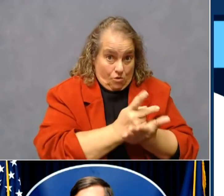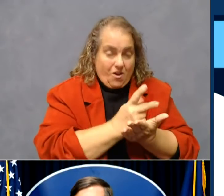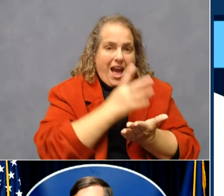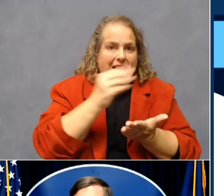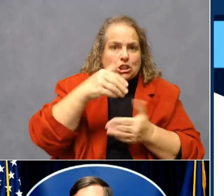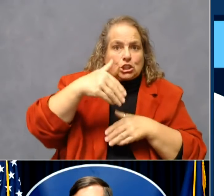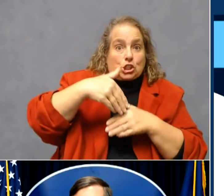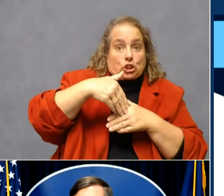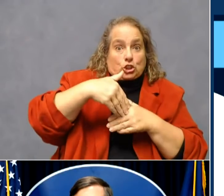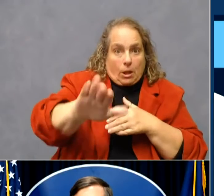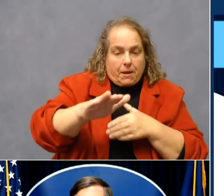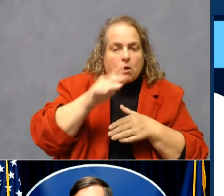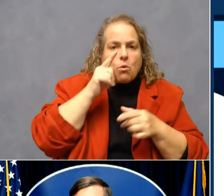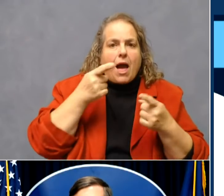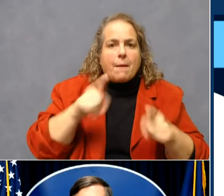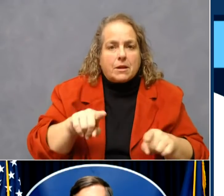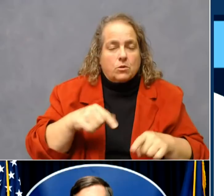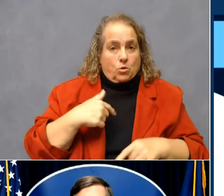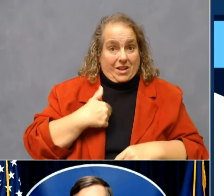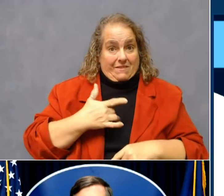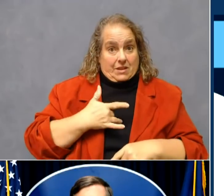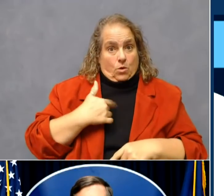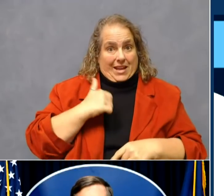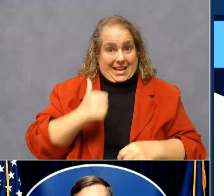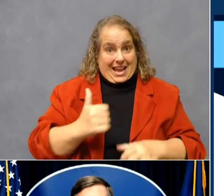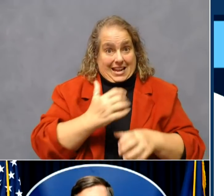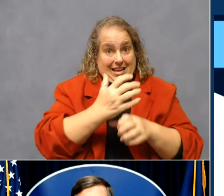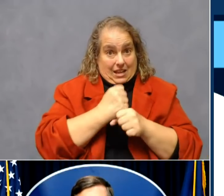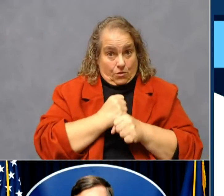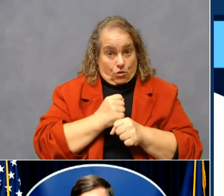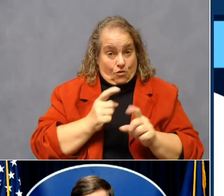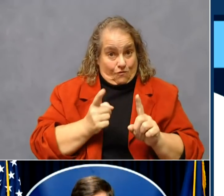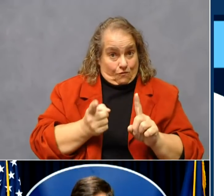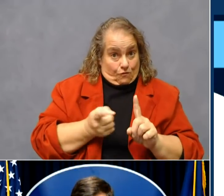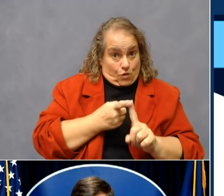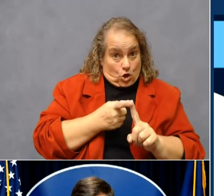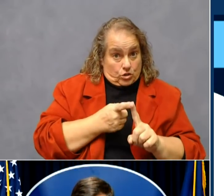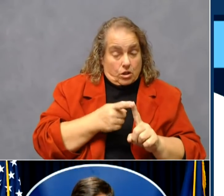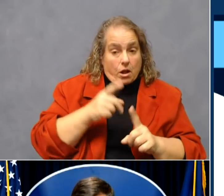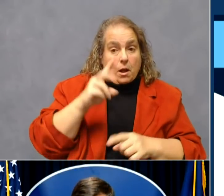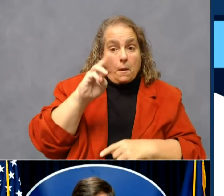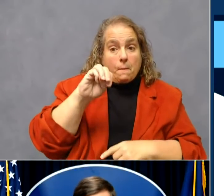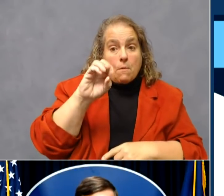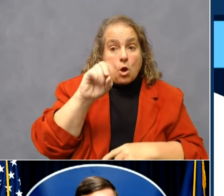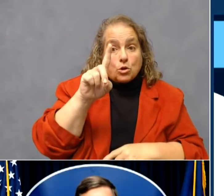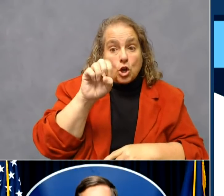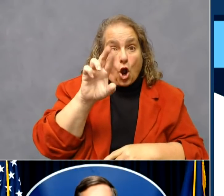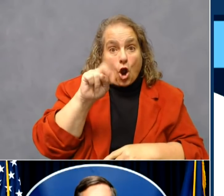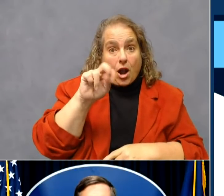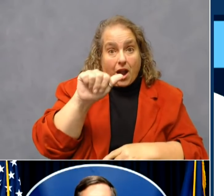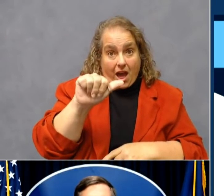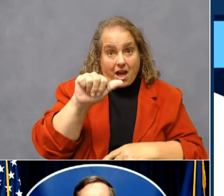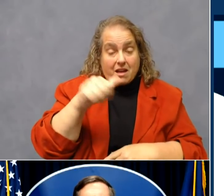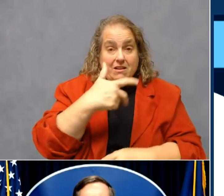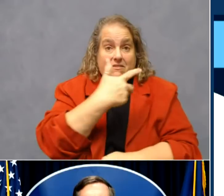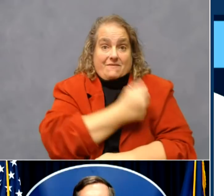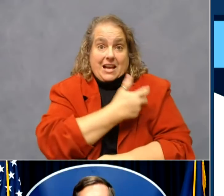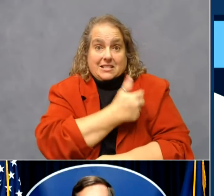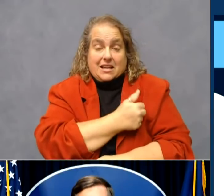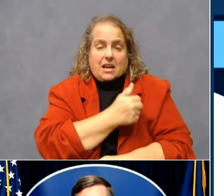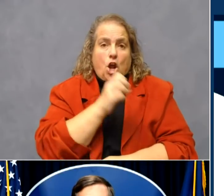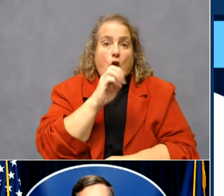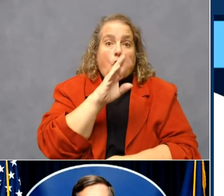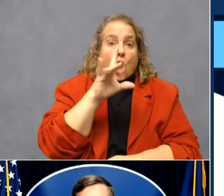believe that we could get the first allocation of the Moderna vaccine as early as 2